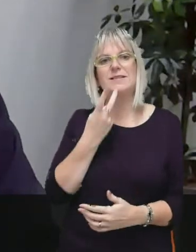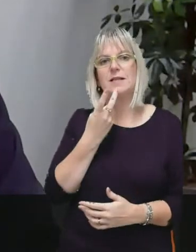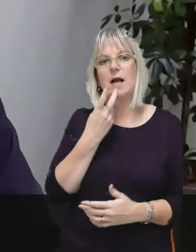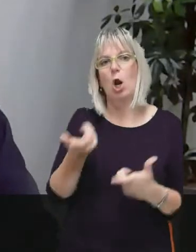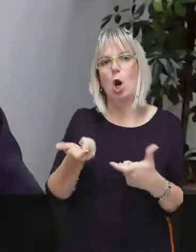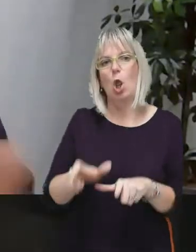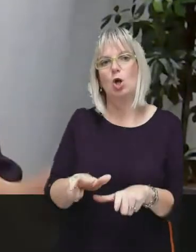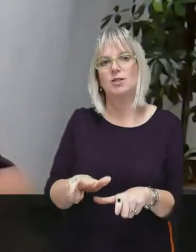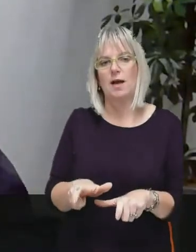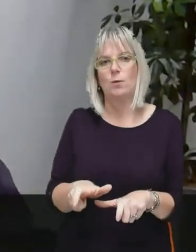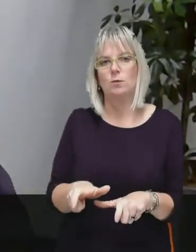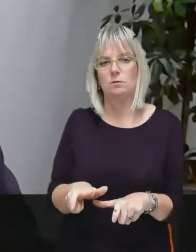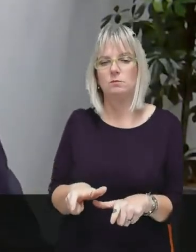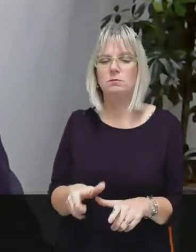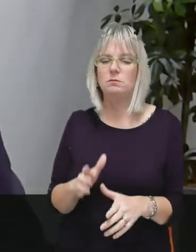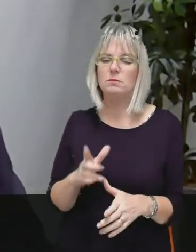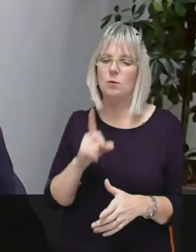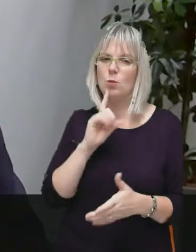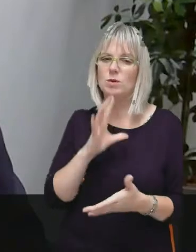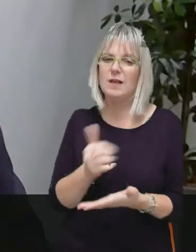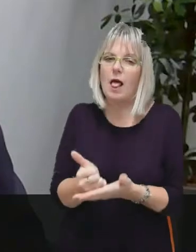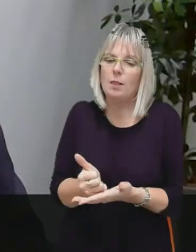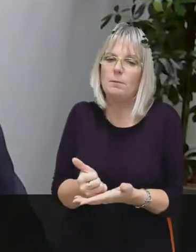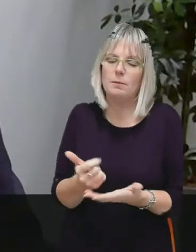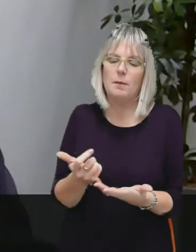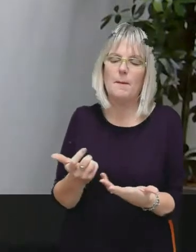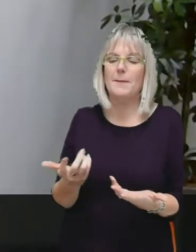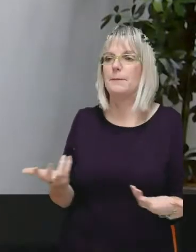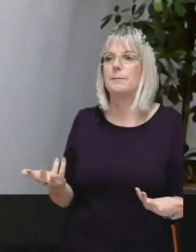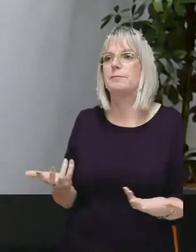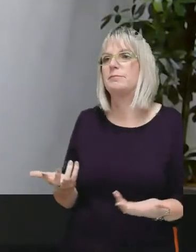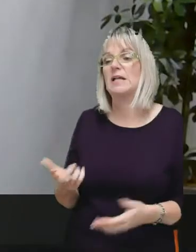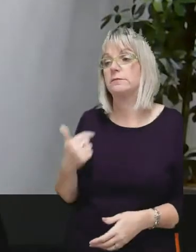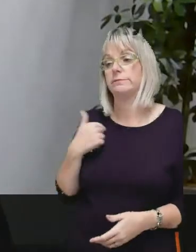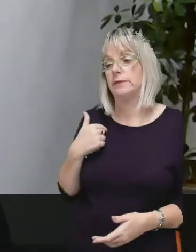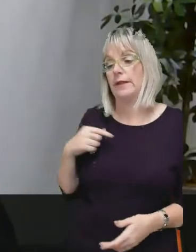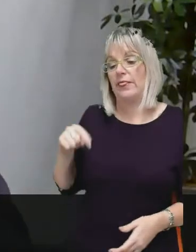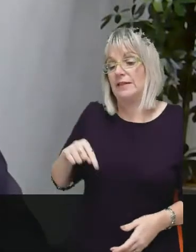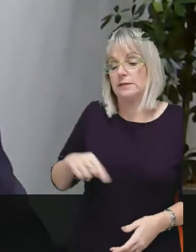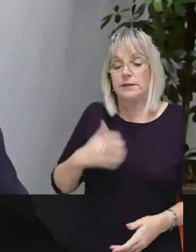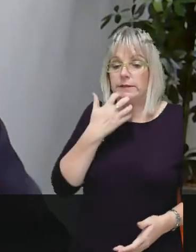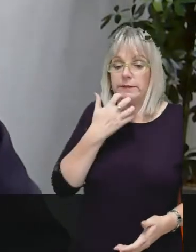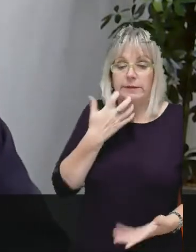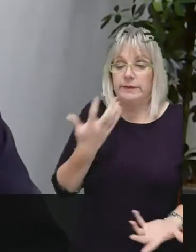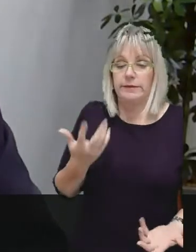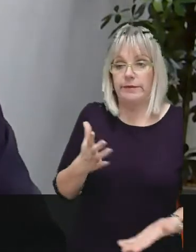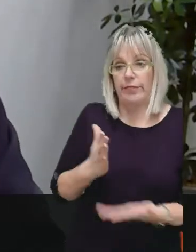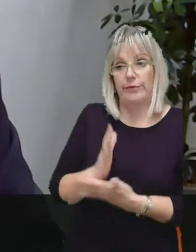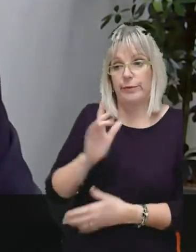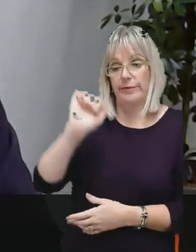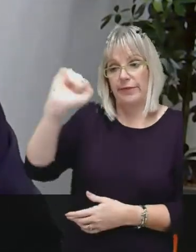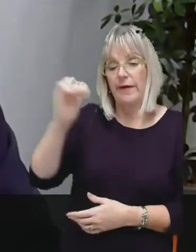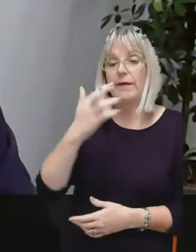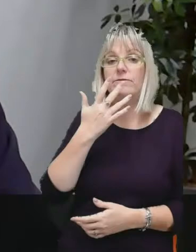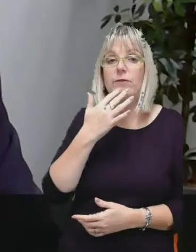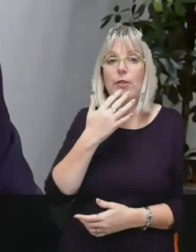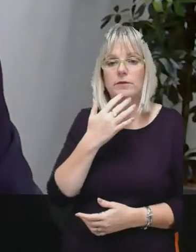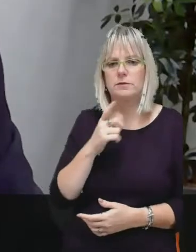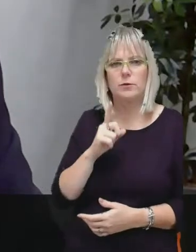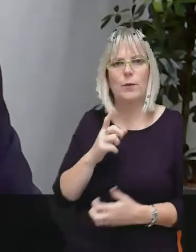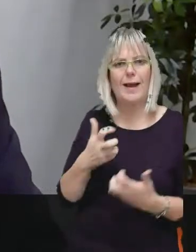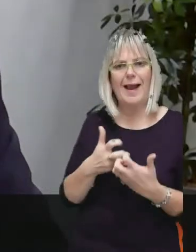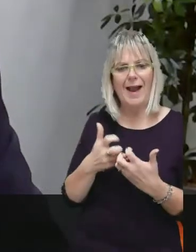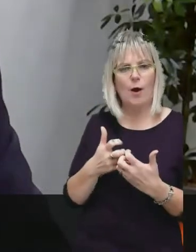care about. But we are because of the government's incompetence. How do we get out of this? Well, firstly, we've got to make sure we follow the rules so that we